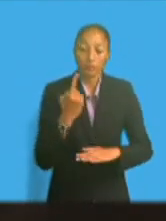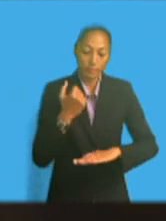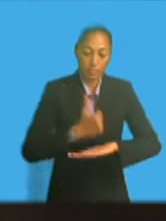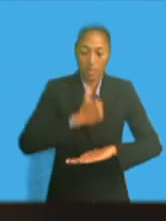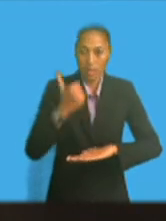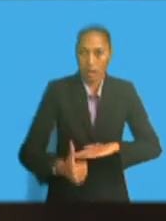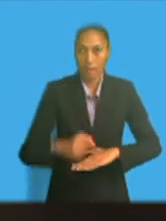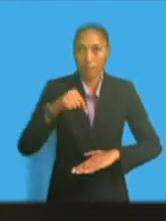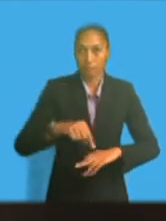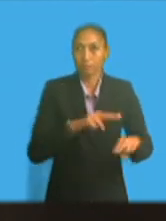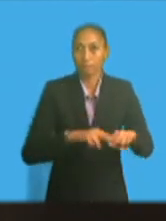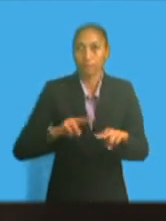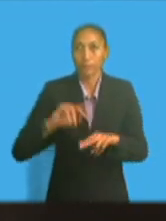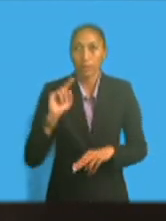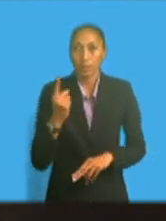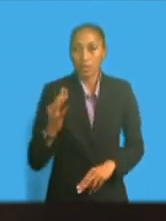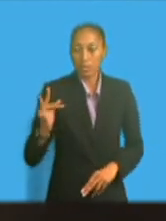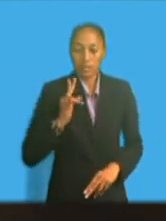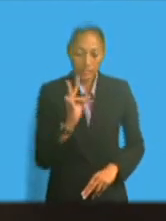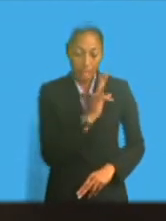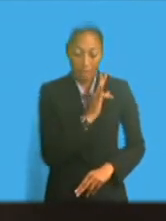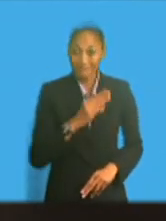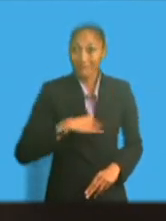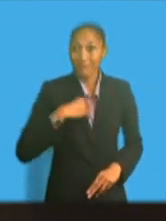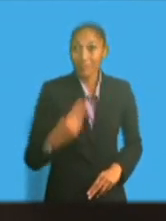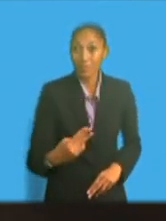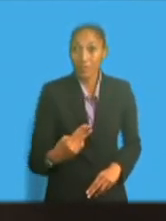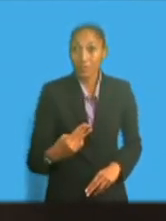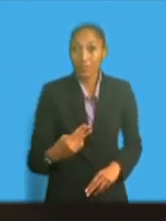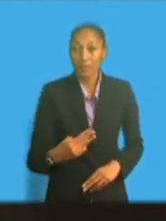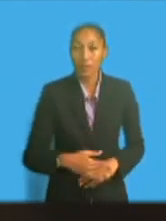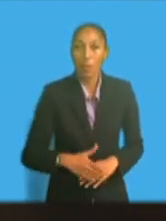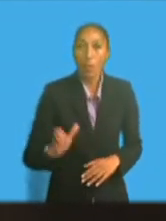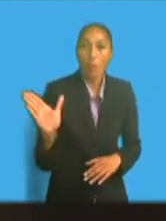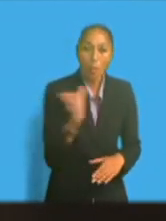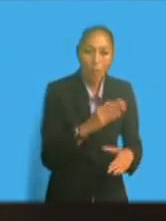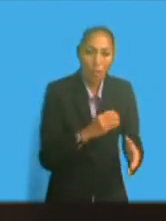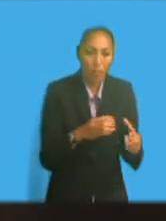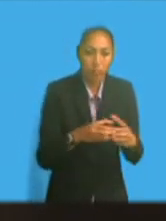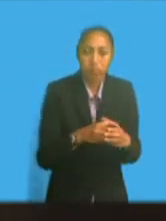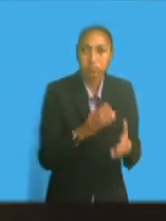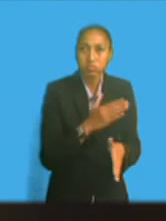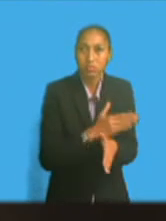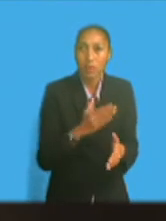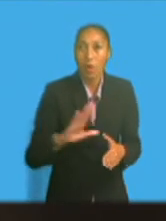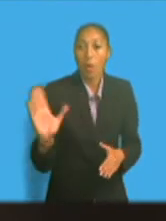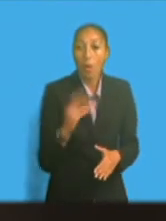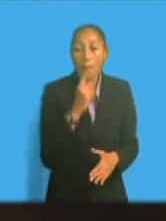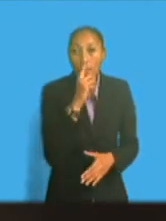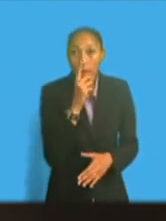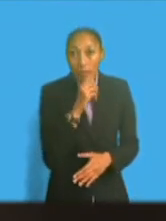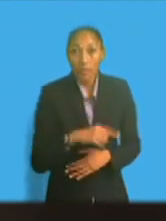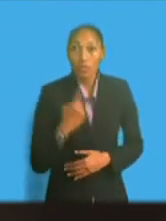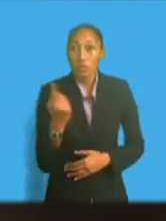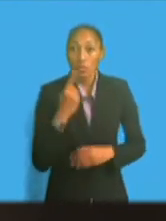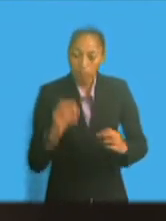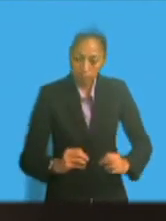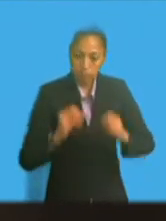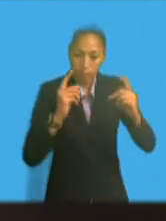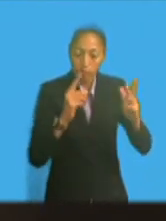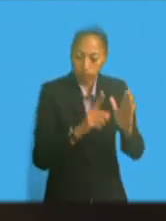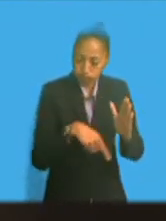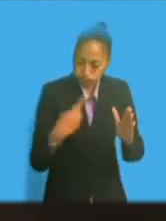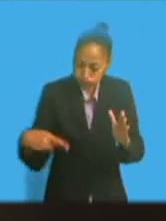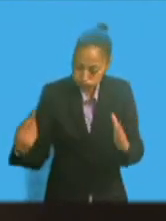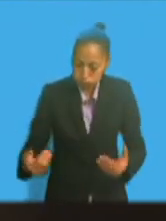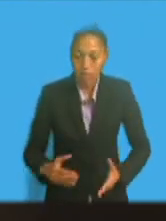day, staff of my ministry, our stakeholders, and the general public who have provided continued